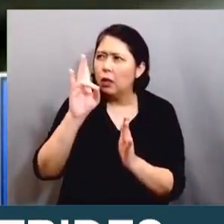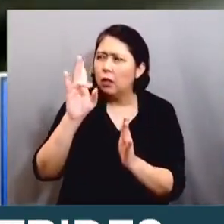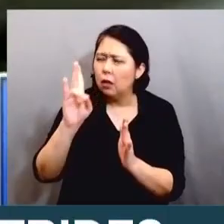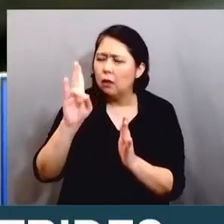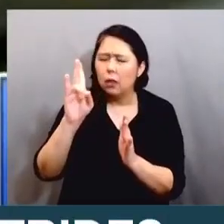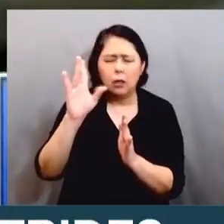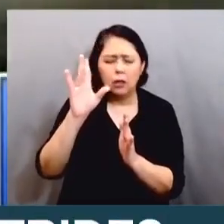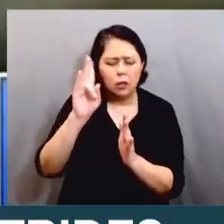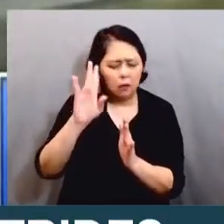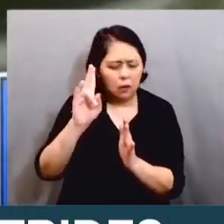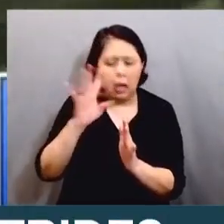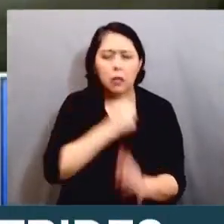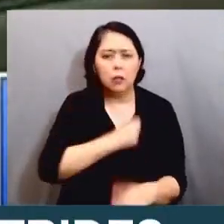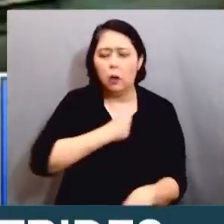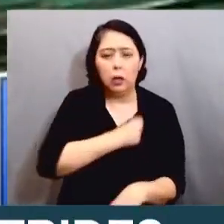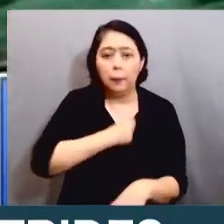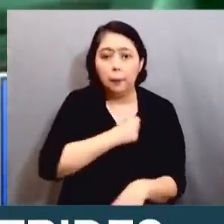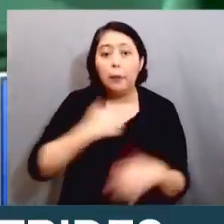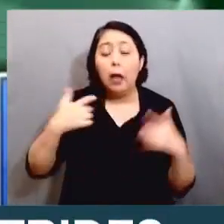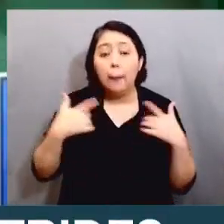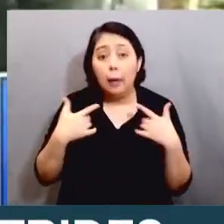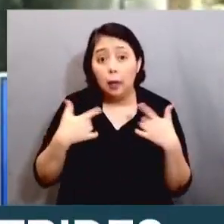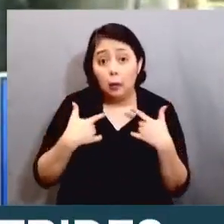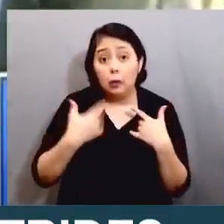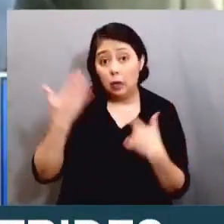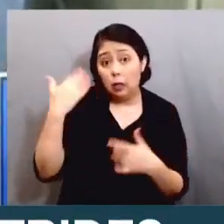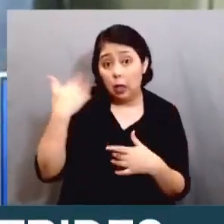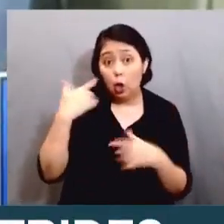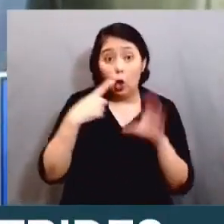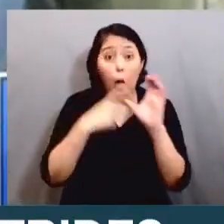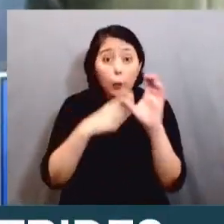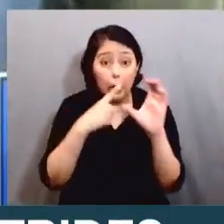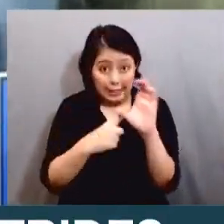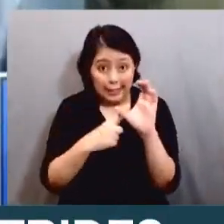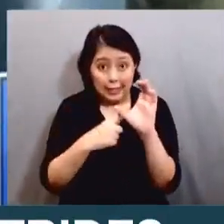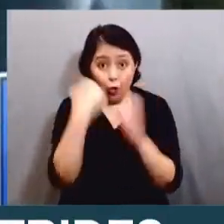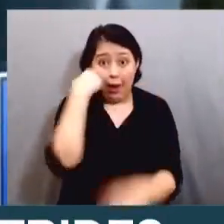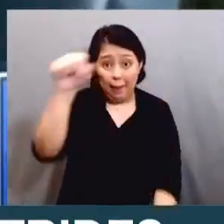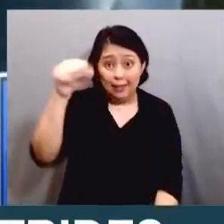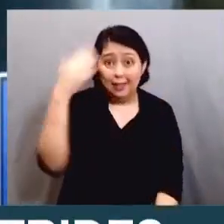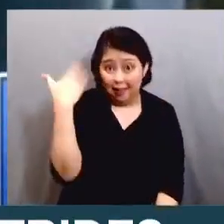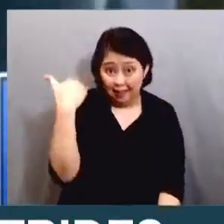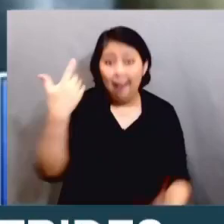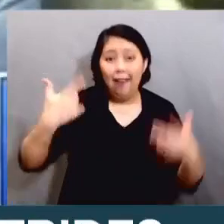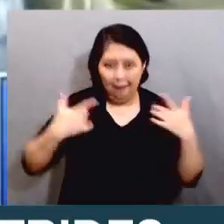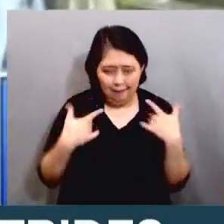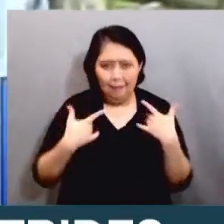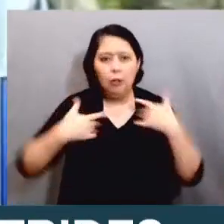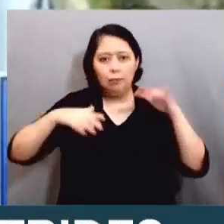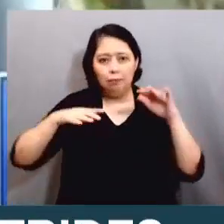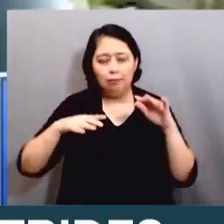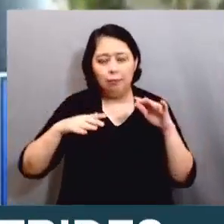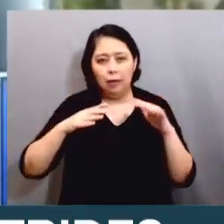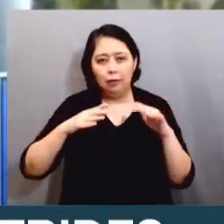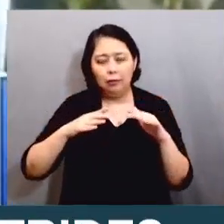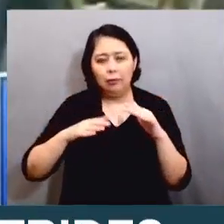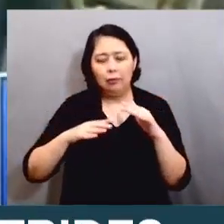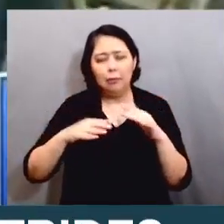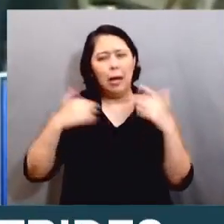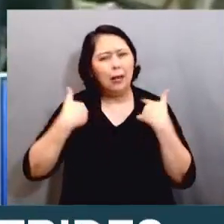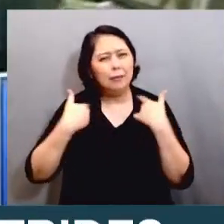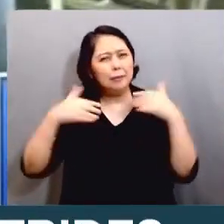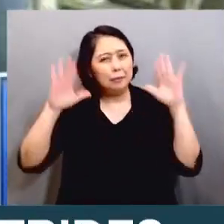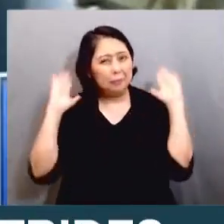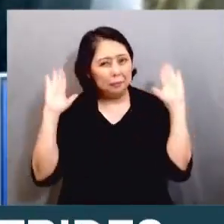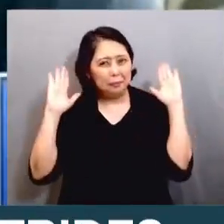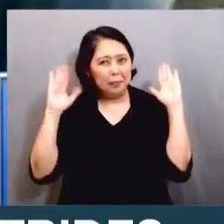17 former communist rebels have surrendered to government. They have returned to the folds of the law and